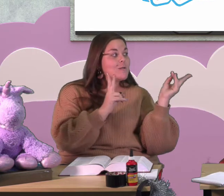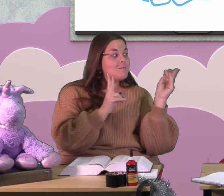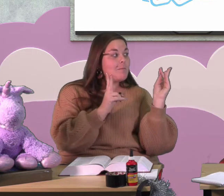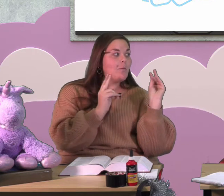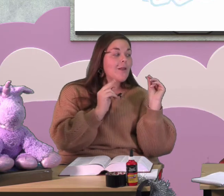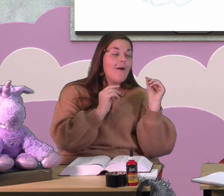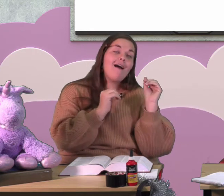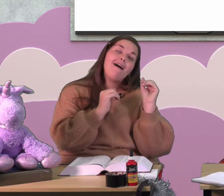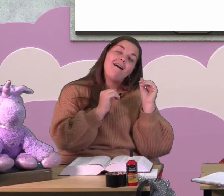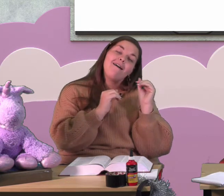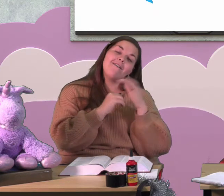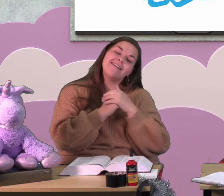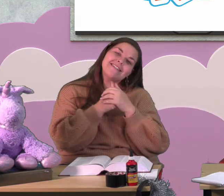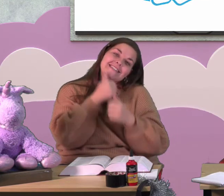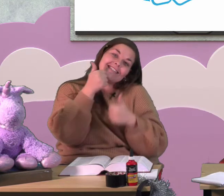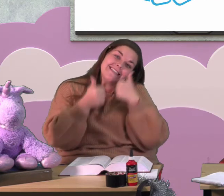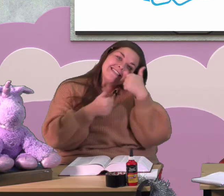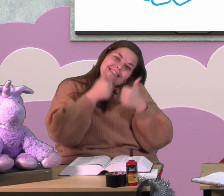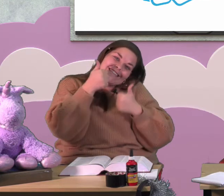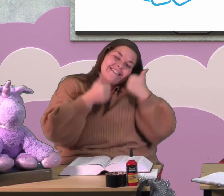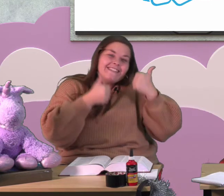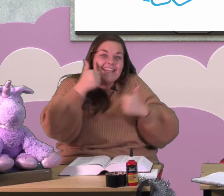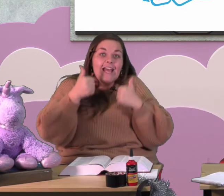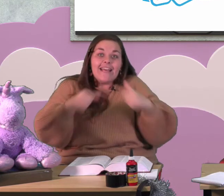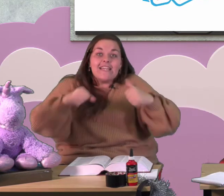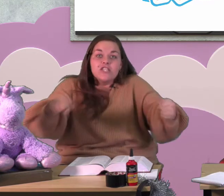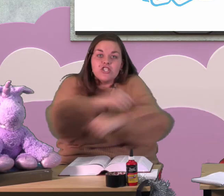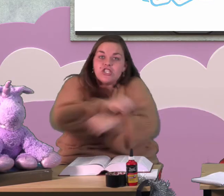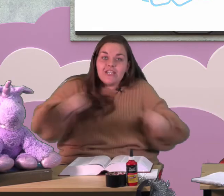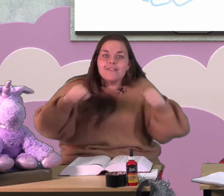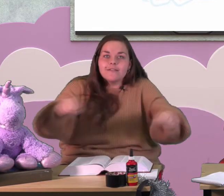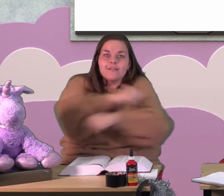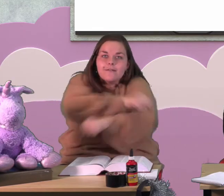two coolest people we know. Yes, it's time to see what Zoshy and Zoey are up to.